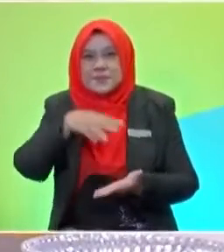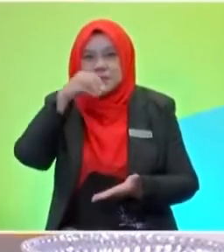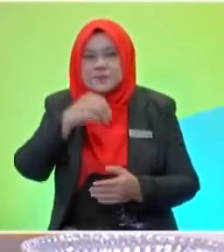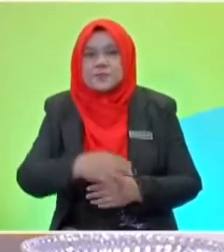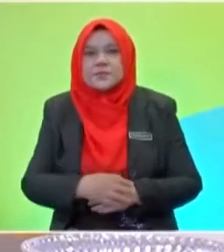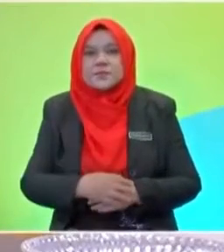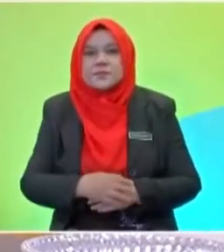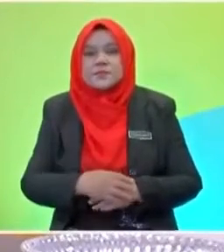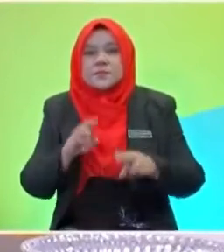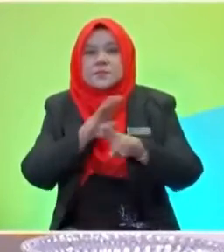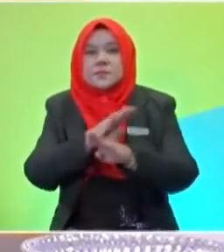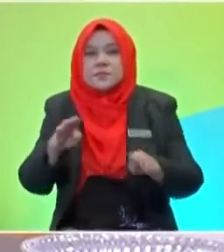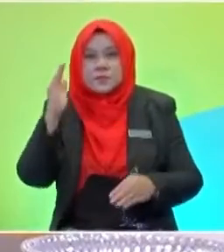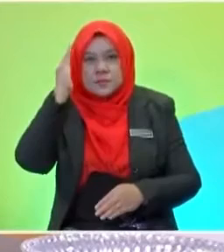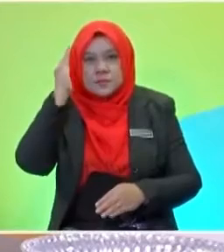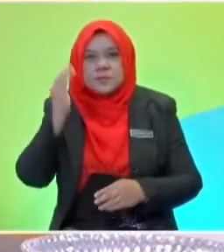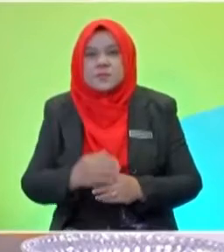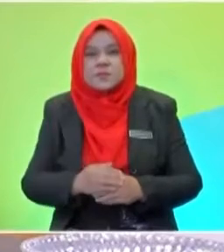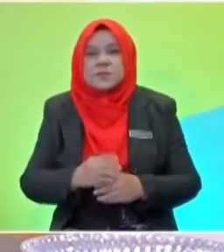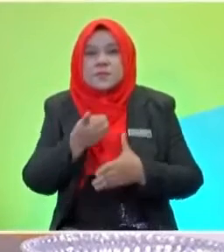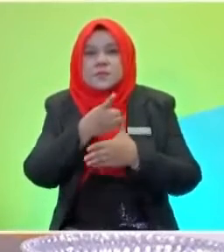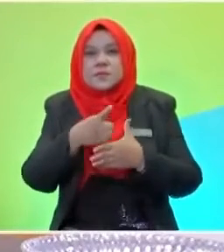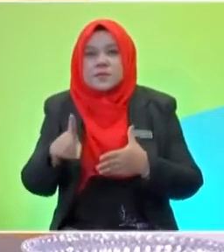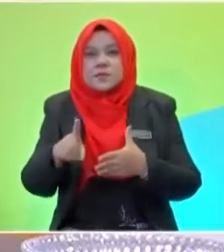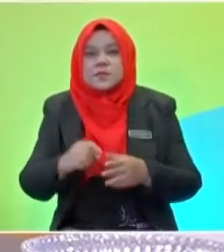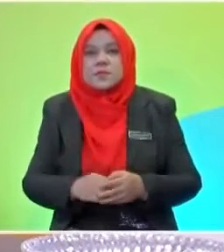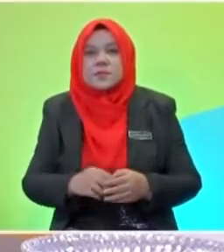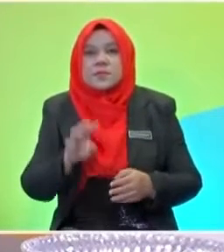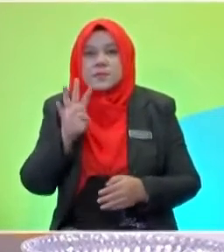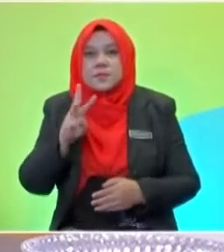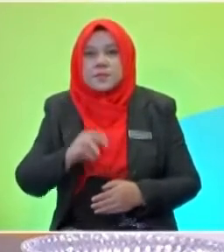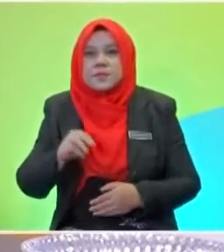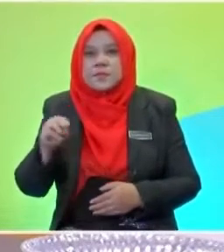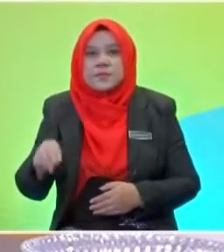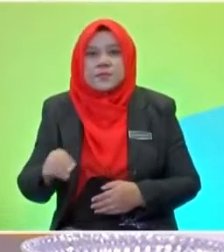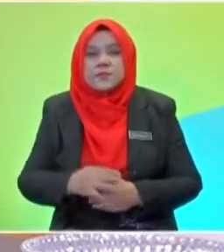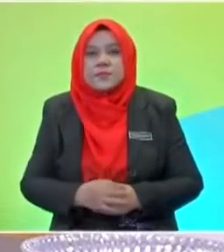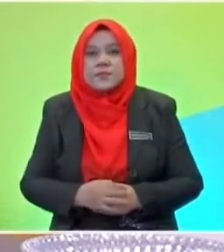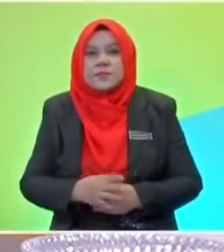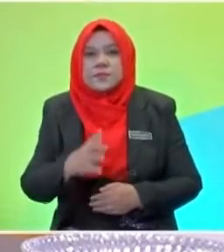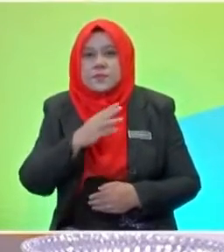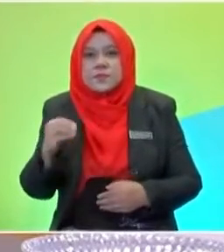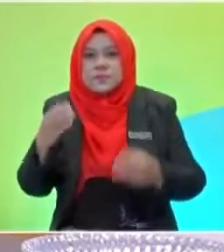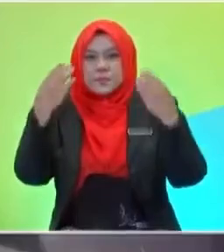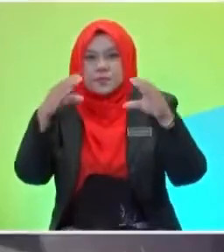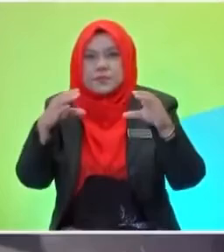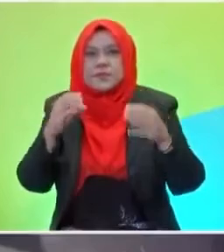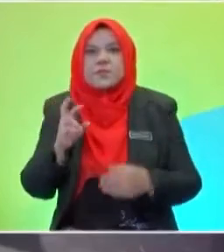on unknown in division, I'm here together with 4 pupils as well as our teacher, Mr.